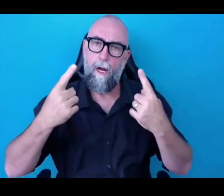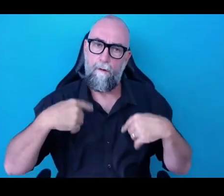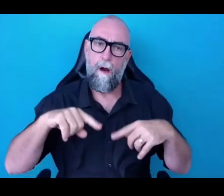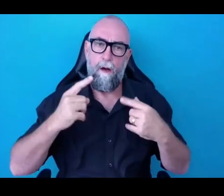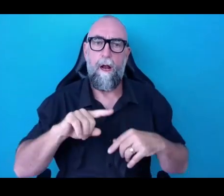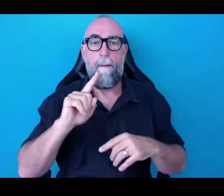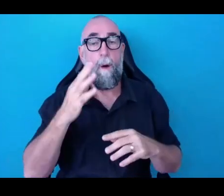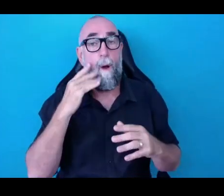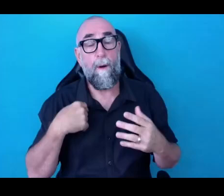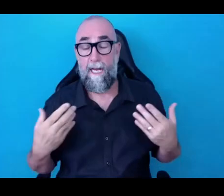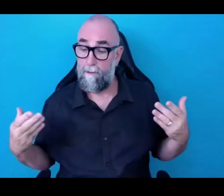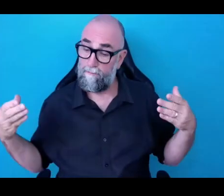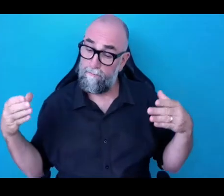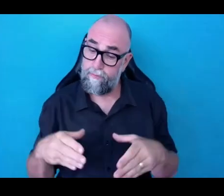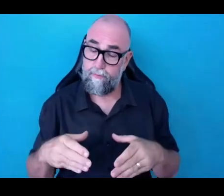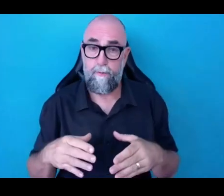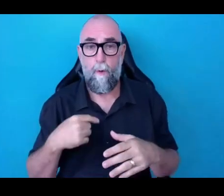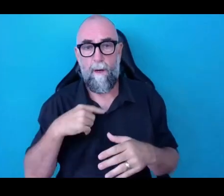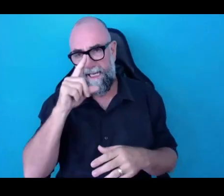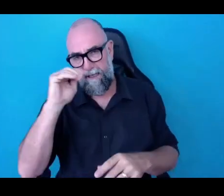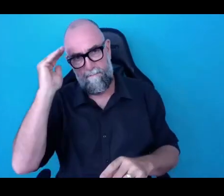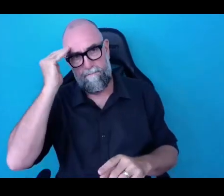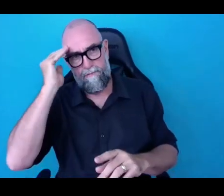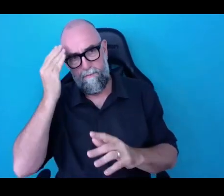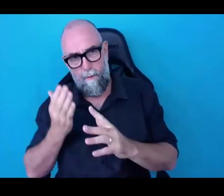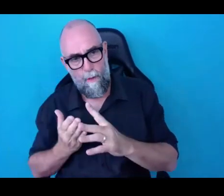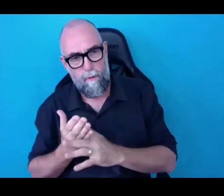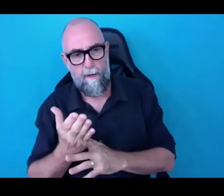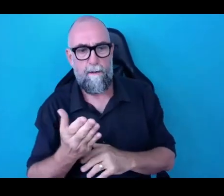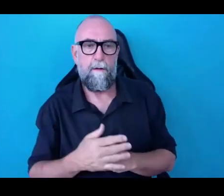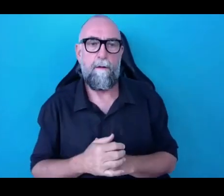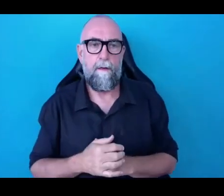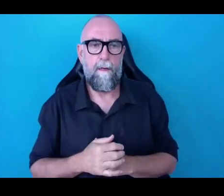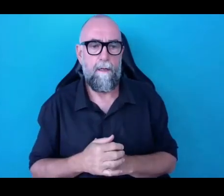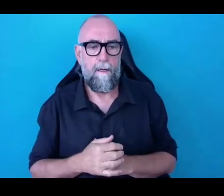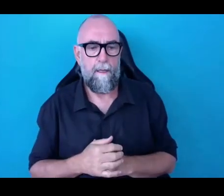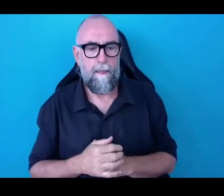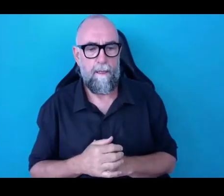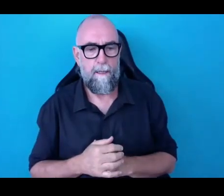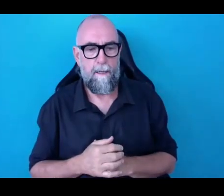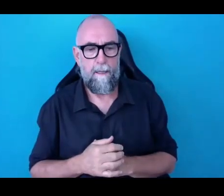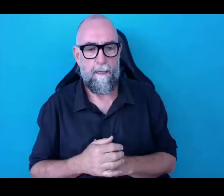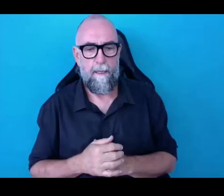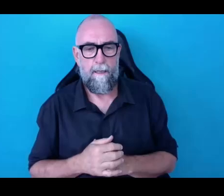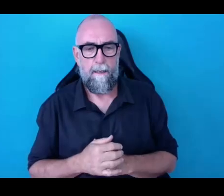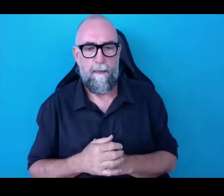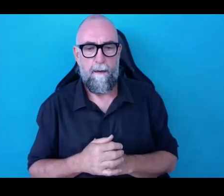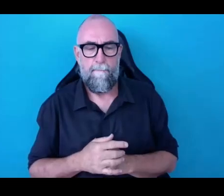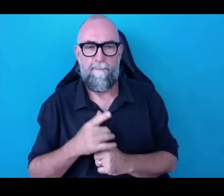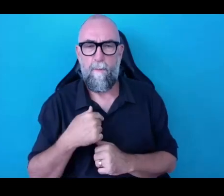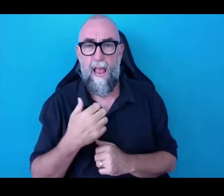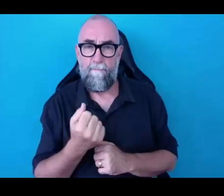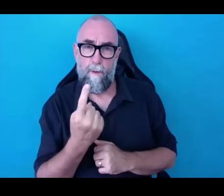together. I think we've got a couple more minutes. Oh, that's nice little clap. So a couple more